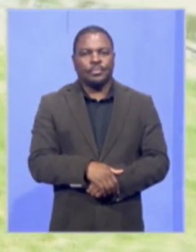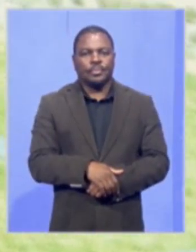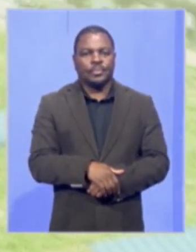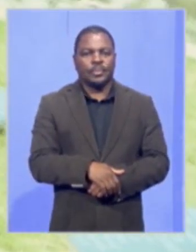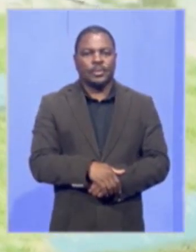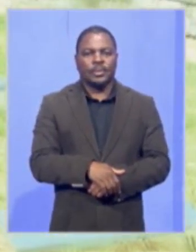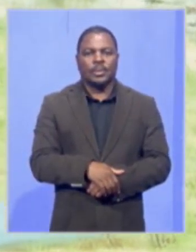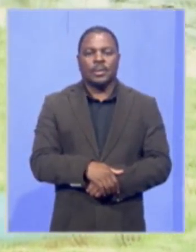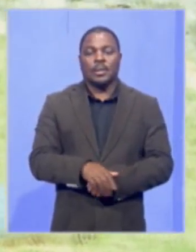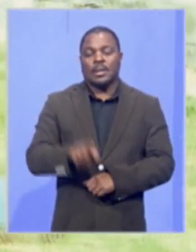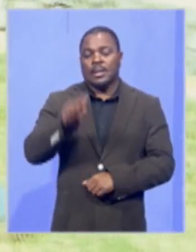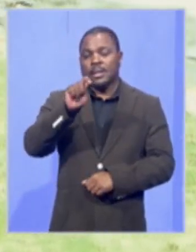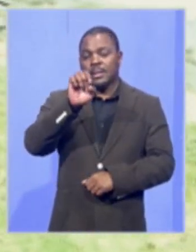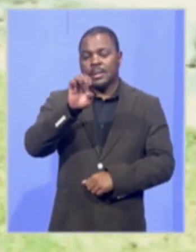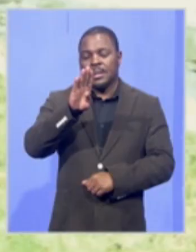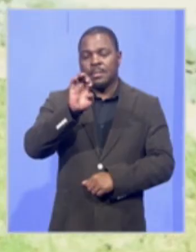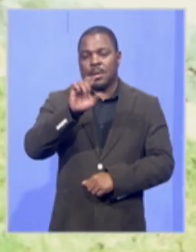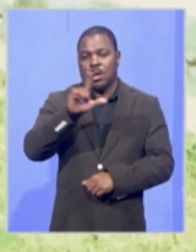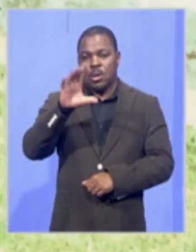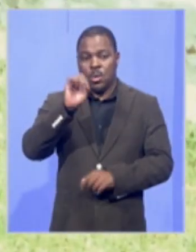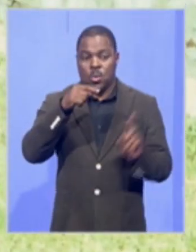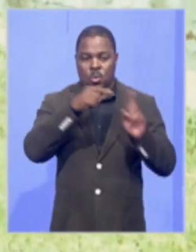Tebello Musounyana ya dilemo di